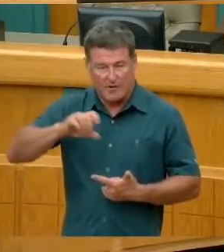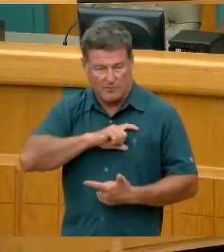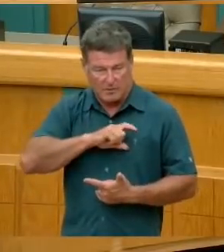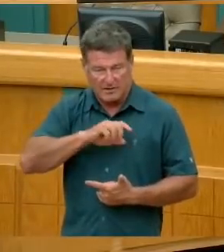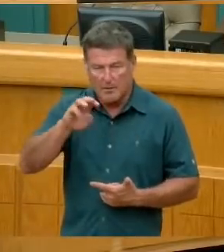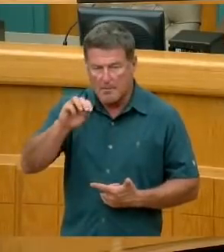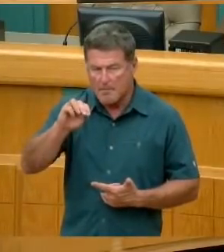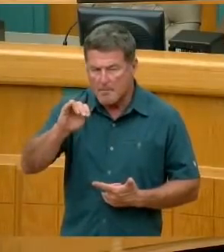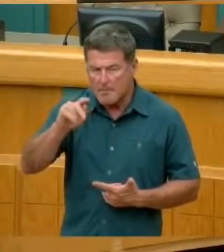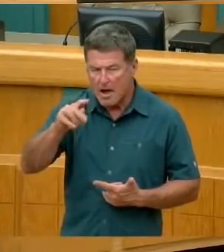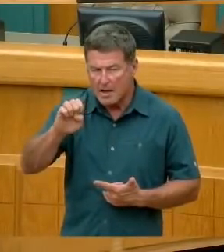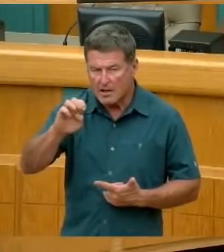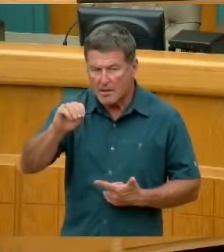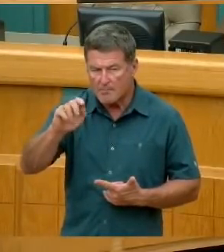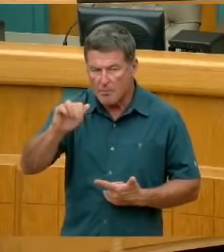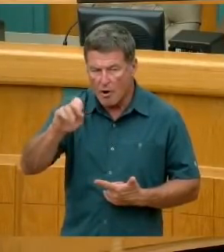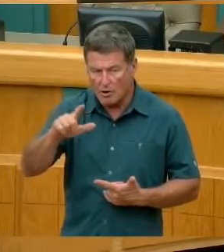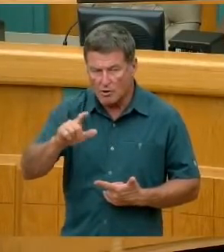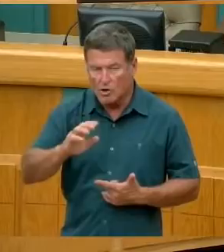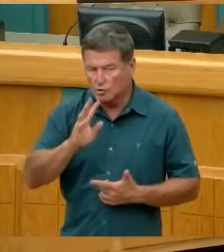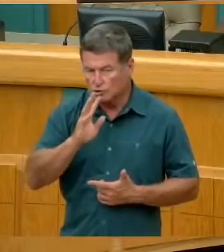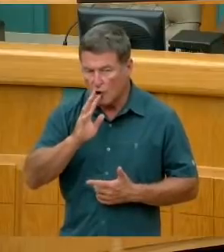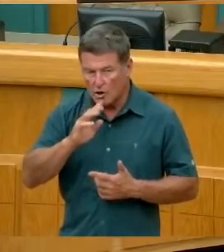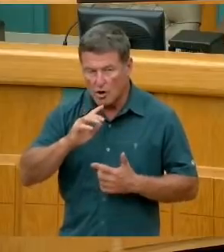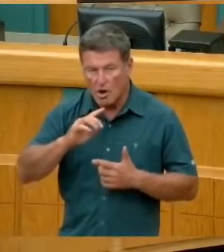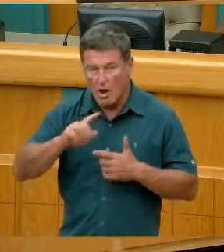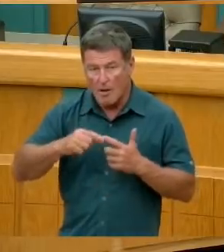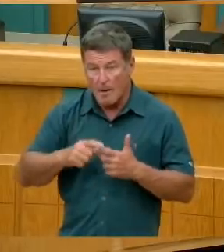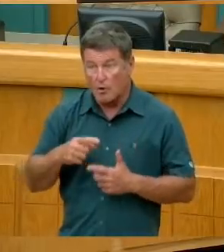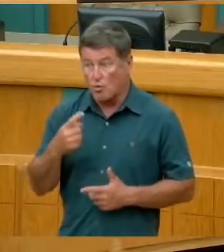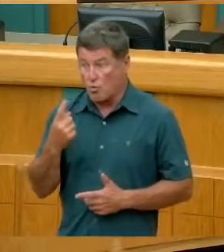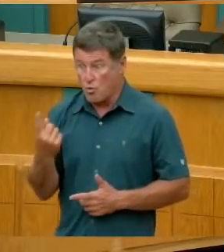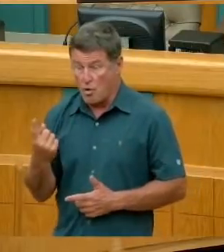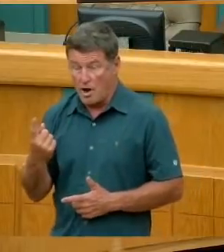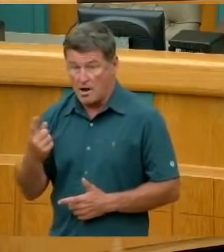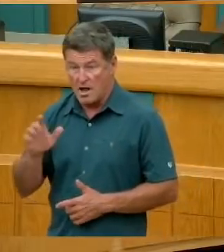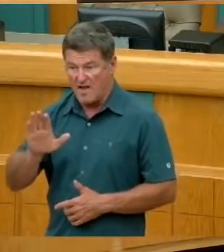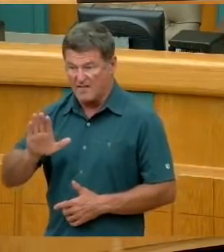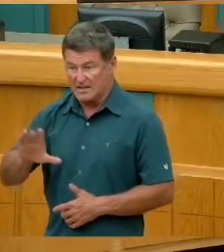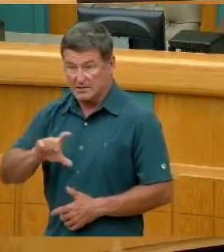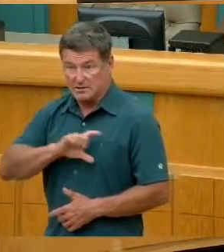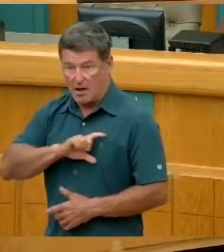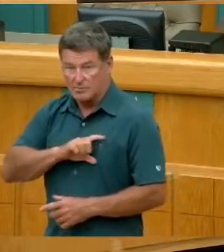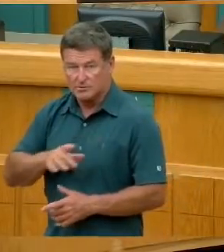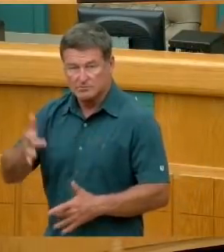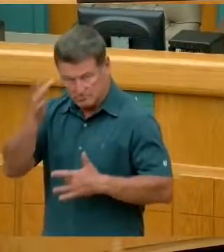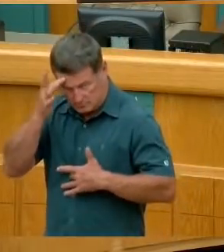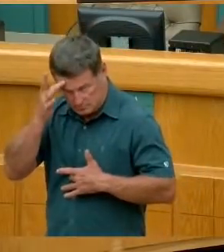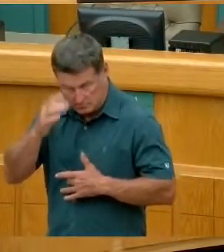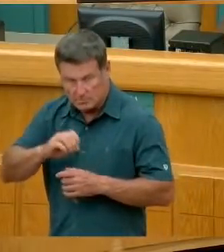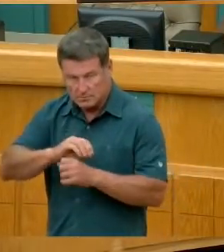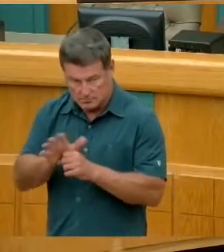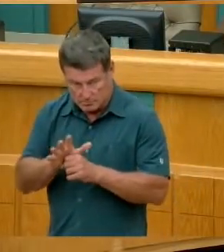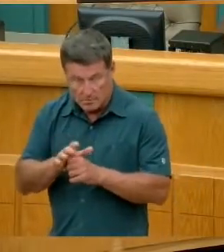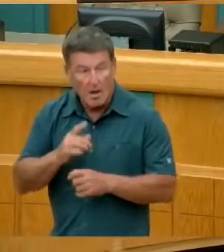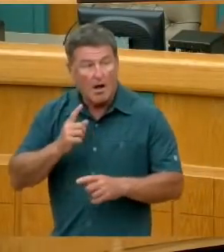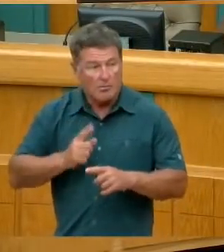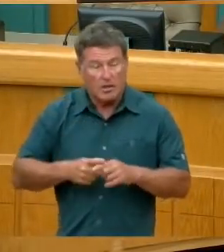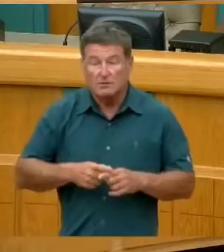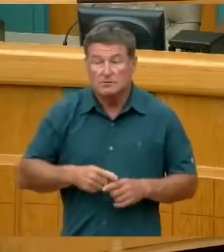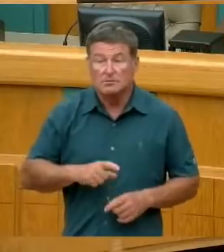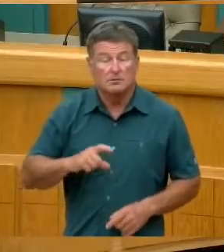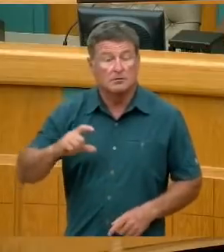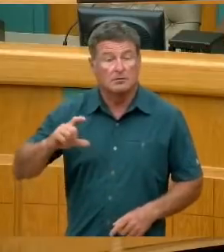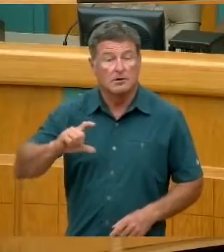Markle. Our police chief's here. He's going to say a few comments about one of our officers that was impacted by COVID, and also just give us